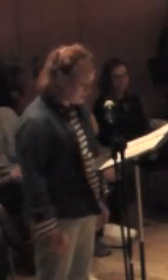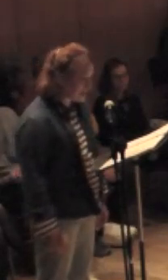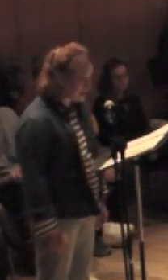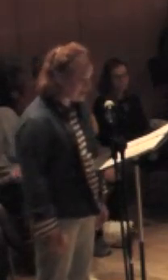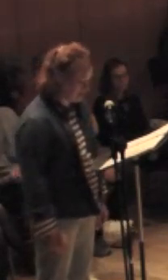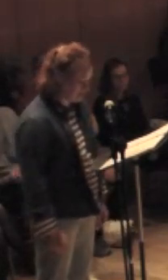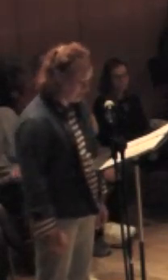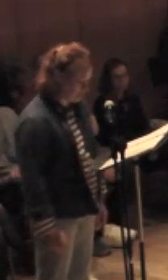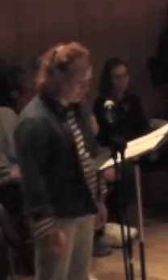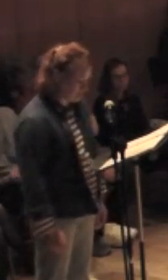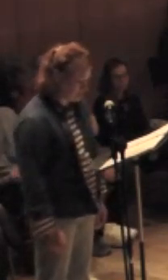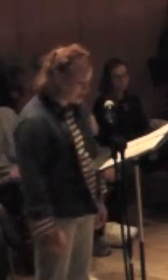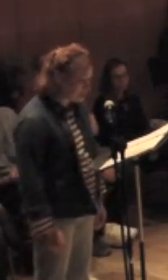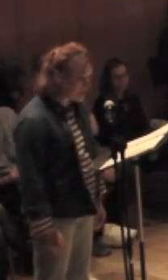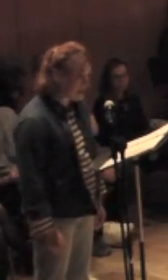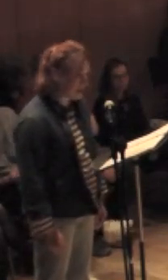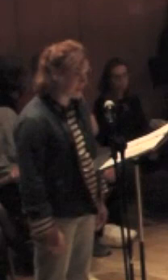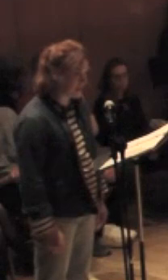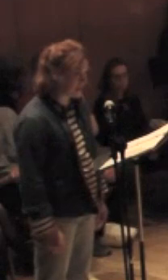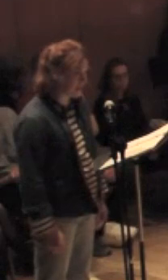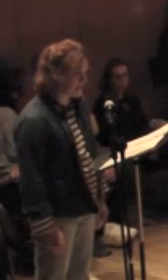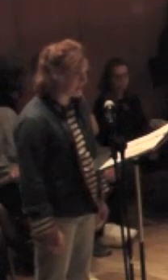arm you